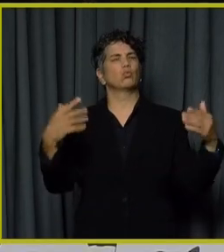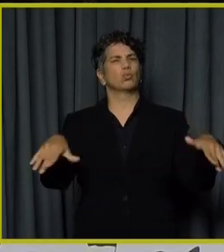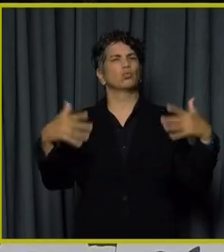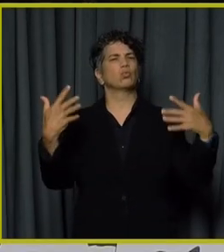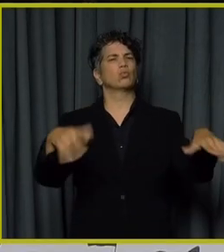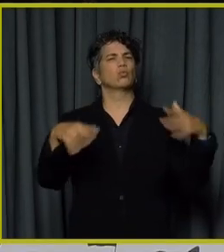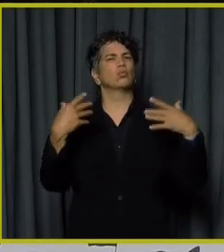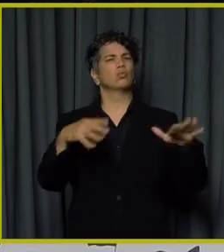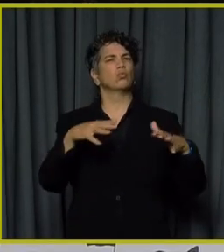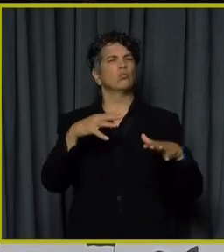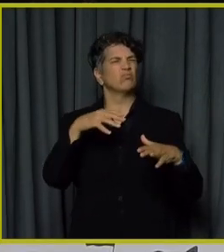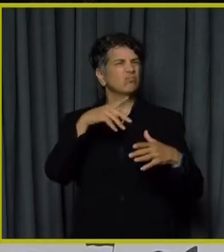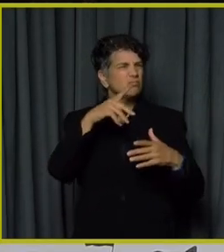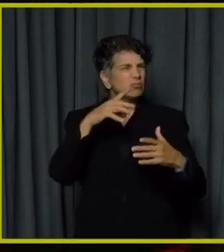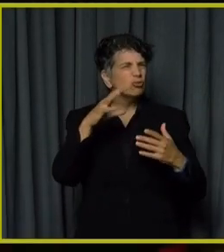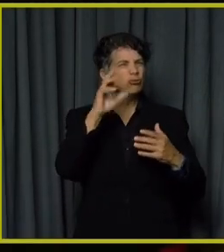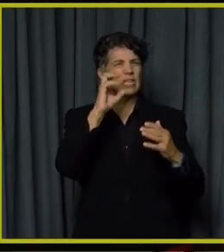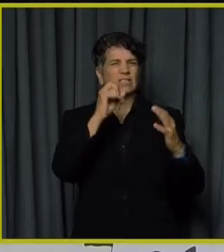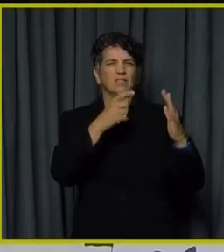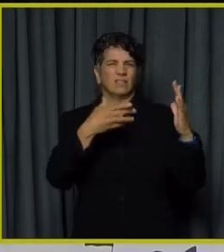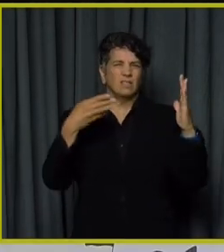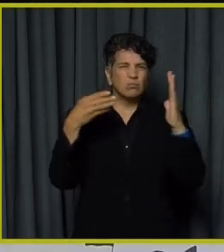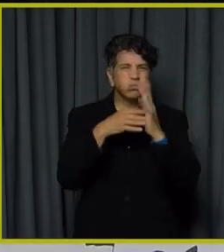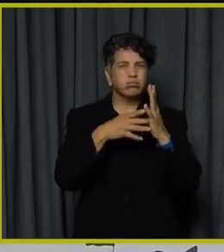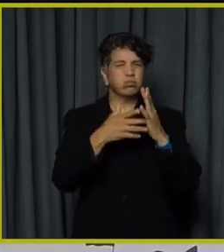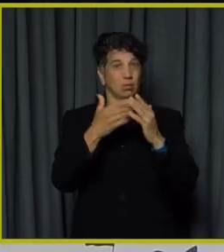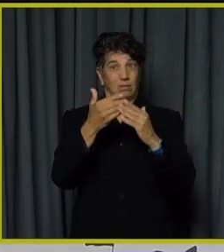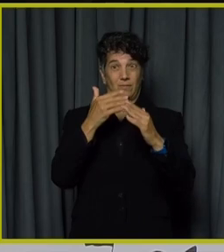before this pandemic. But thankfully,